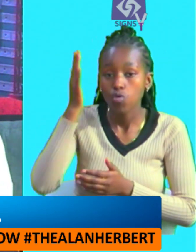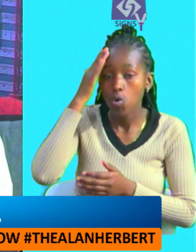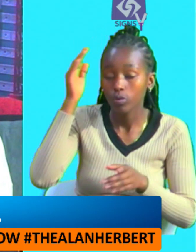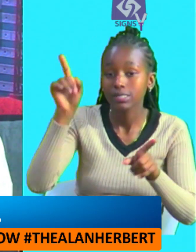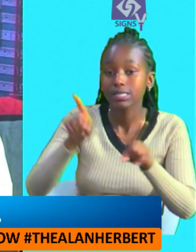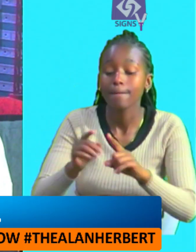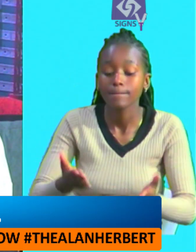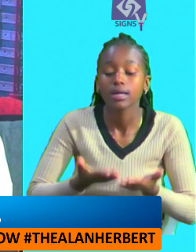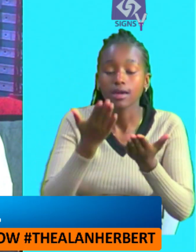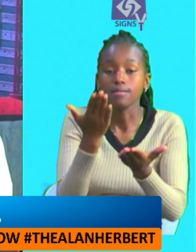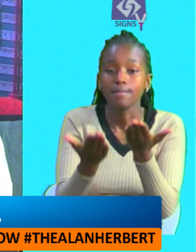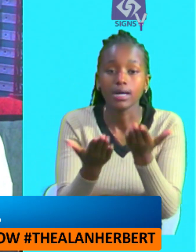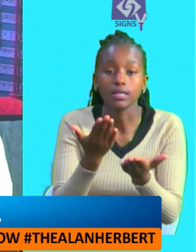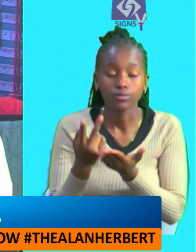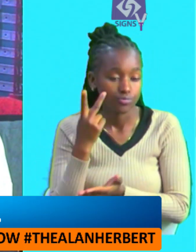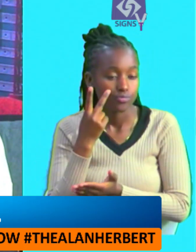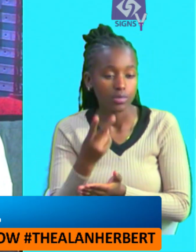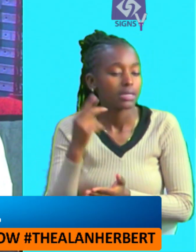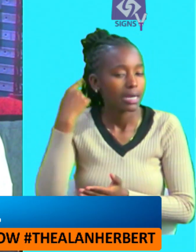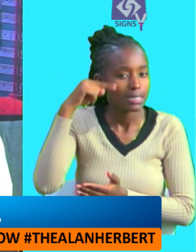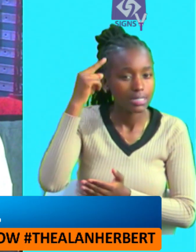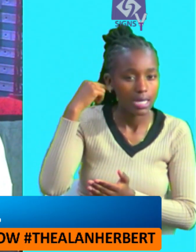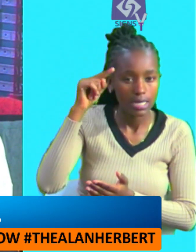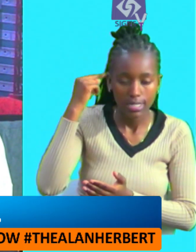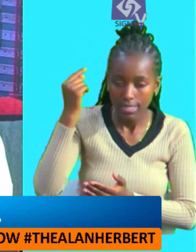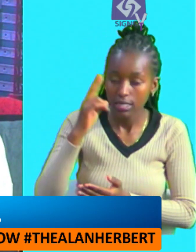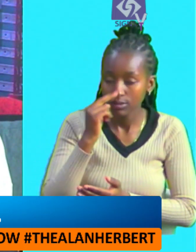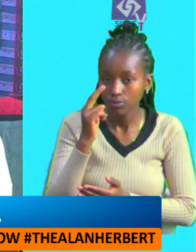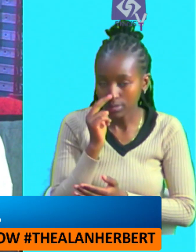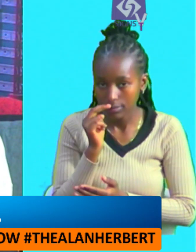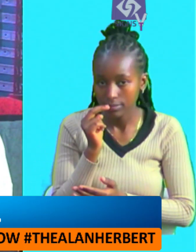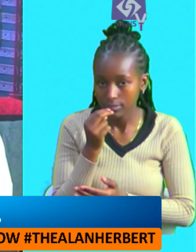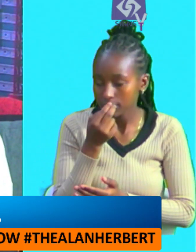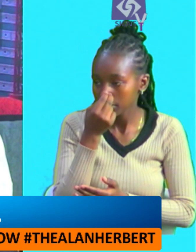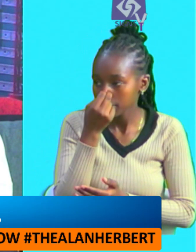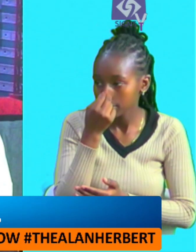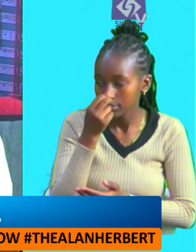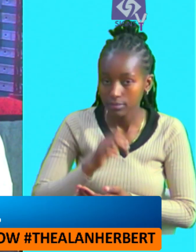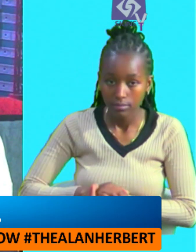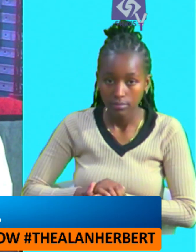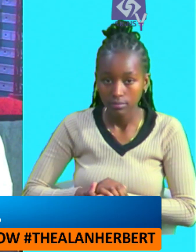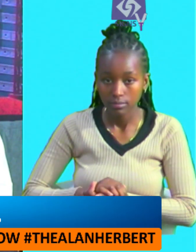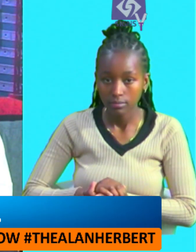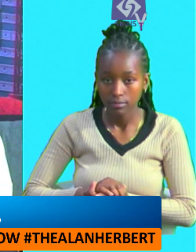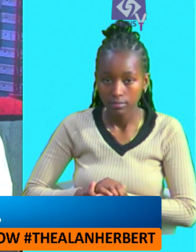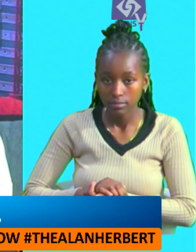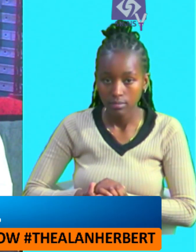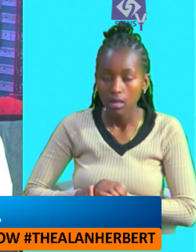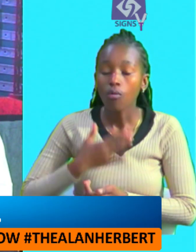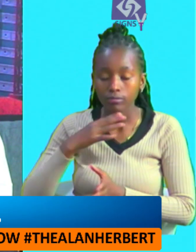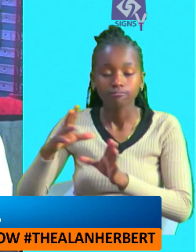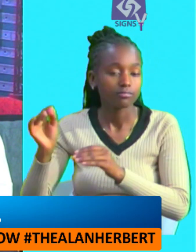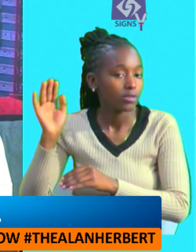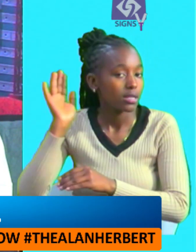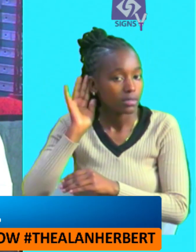as a consumer, you have to be intelligent enough and identify, this is the kind of knowledge that I'm going to gather. This is the kind of knowledge that I'm going to